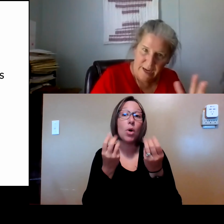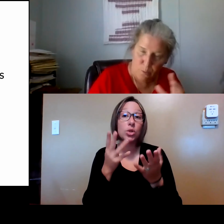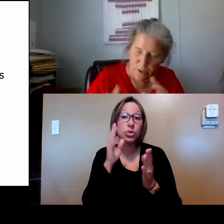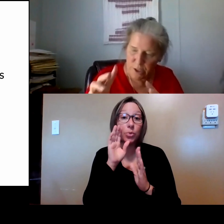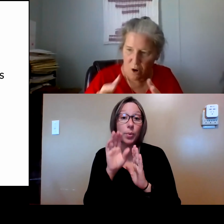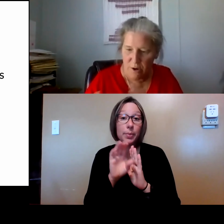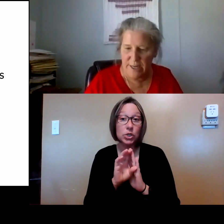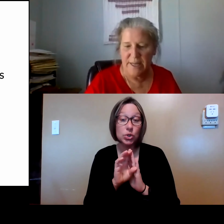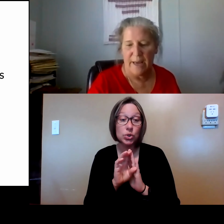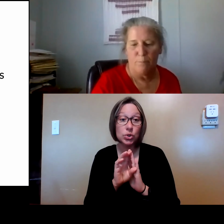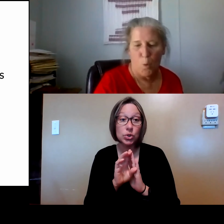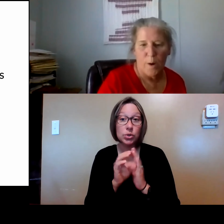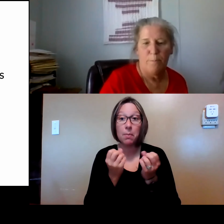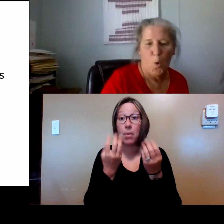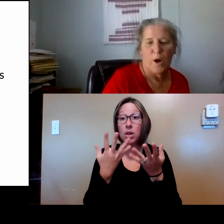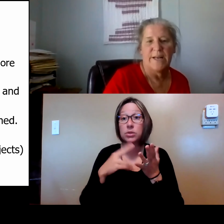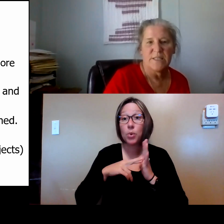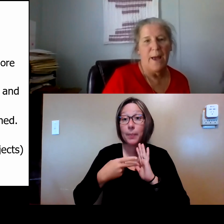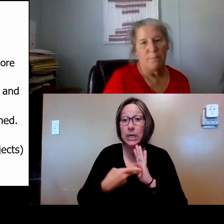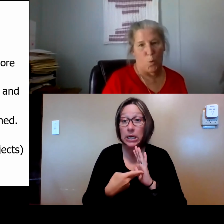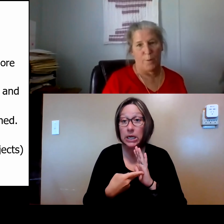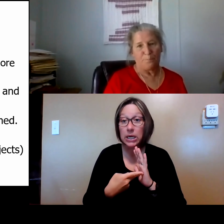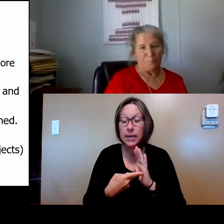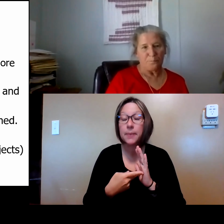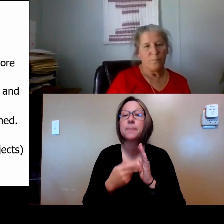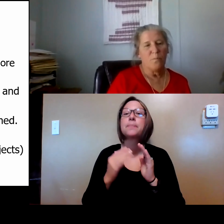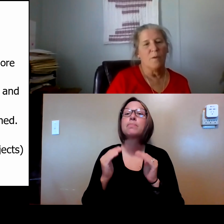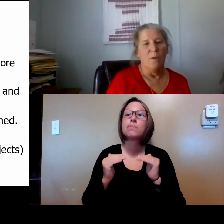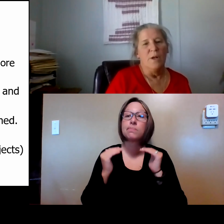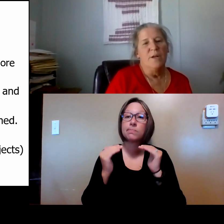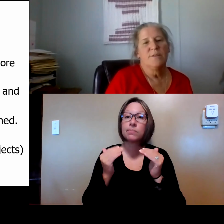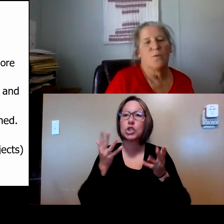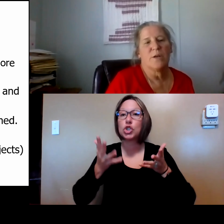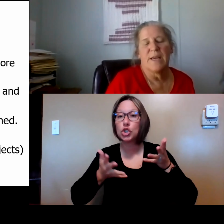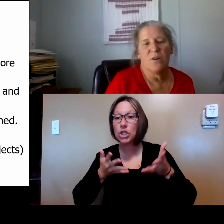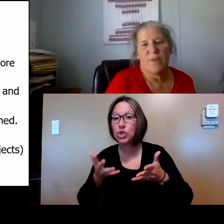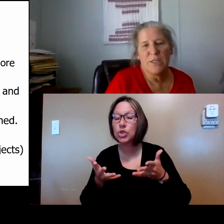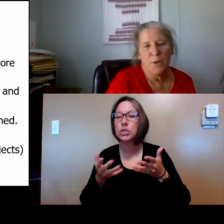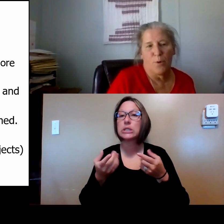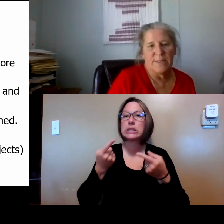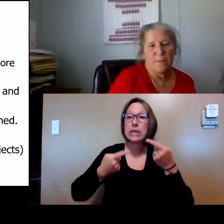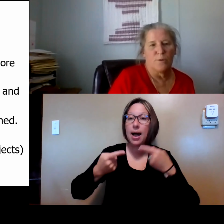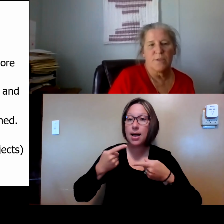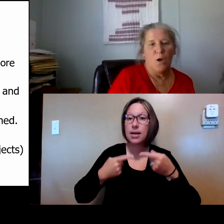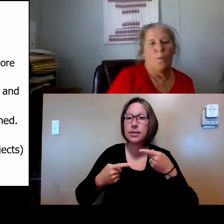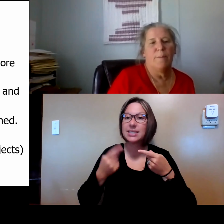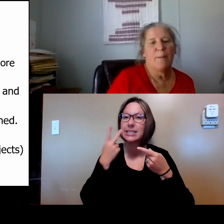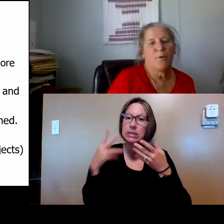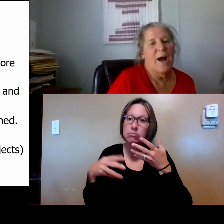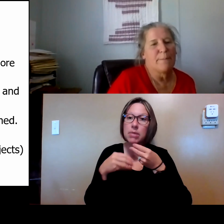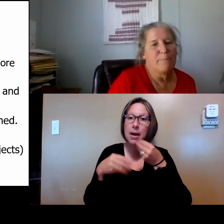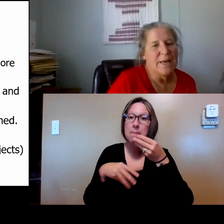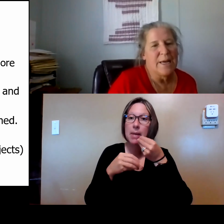So see how we're starting to get more and more and expect more. So those intervention principles, we